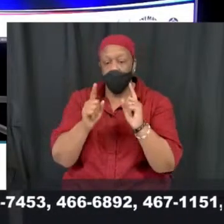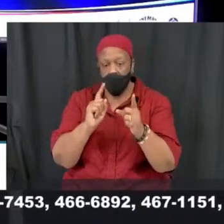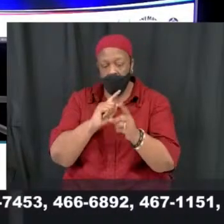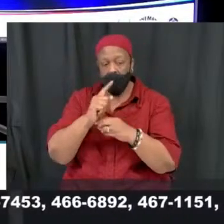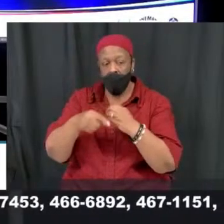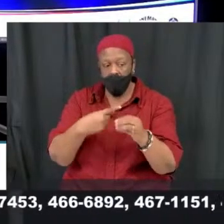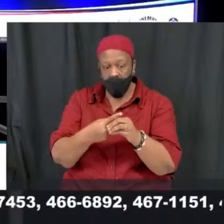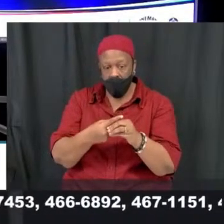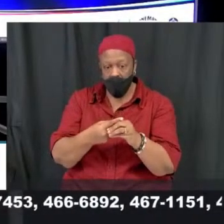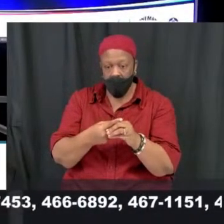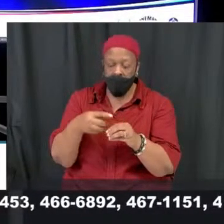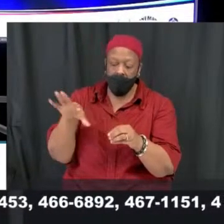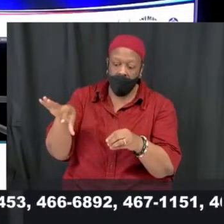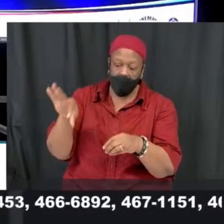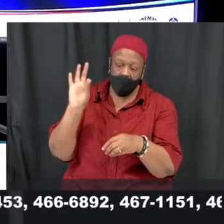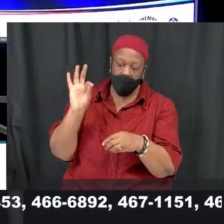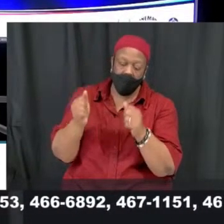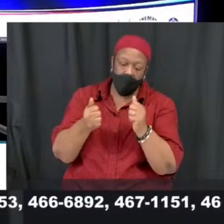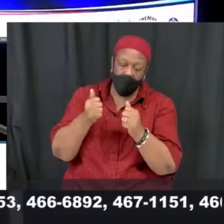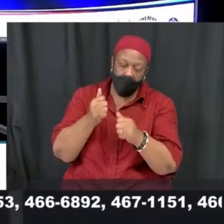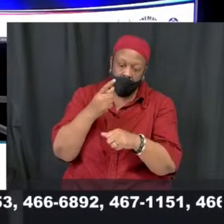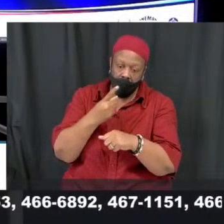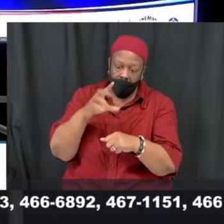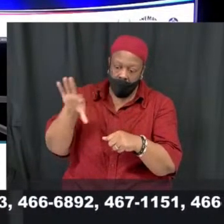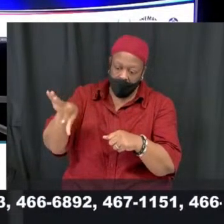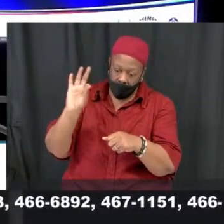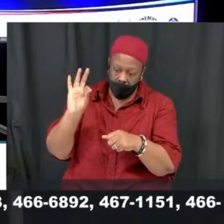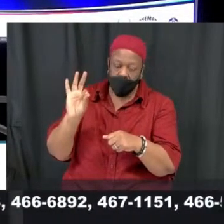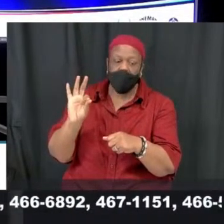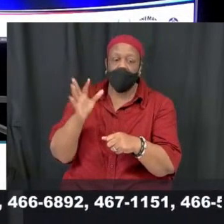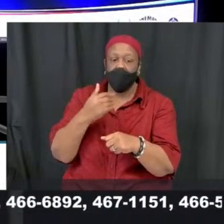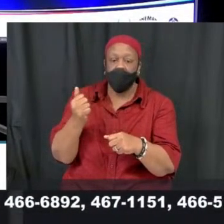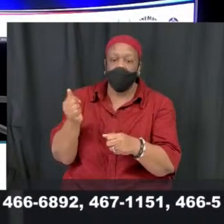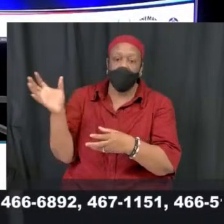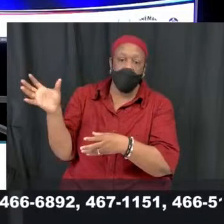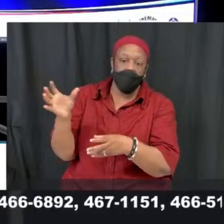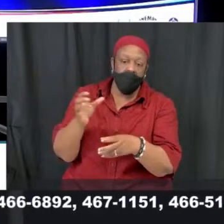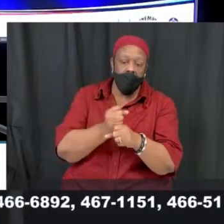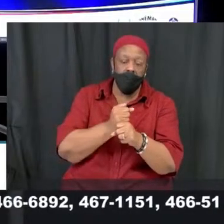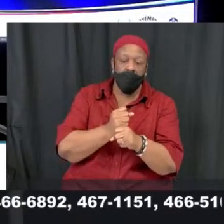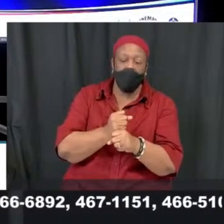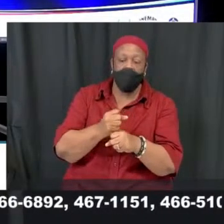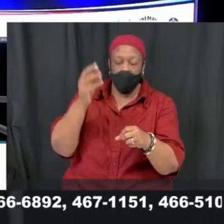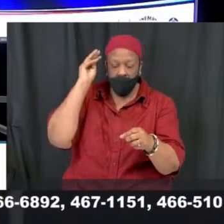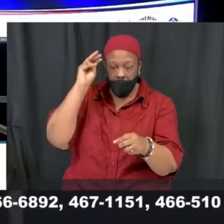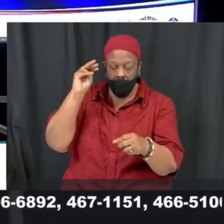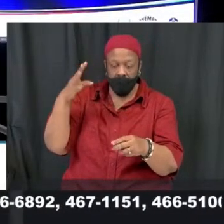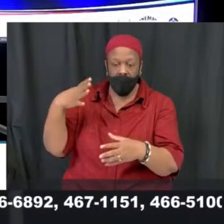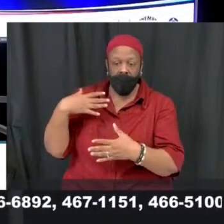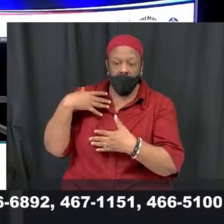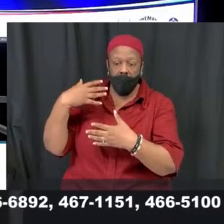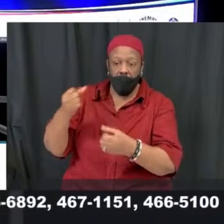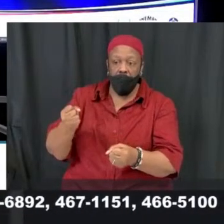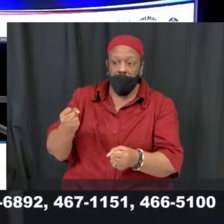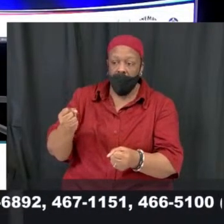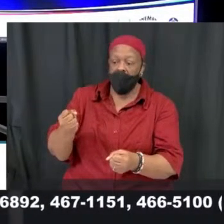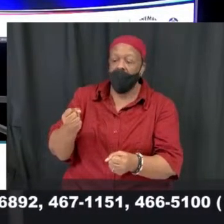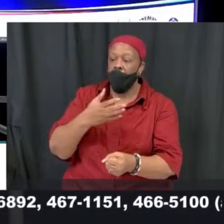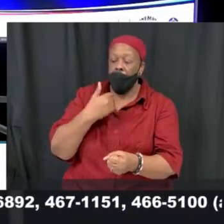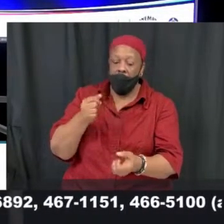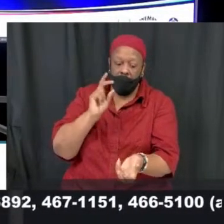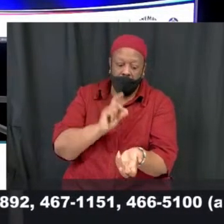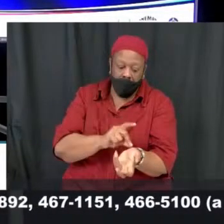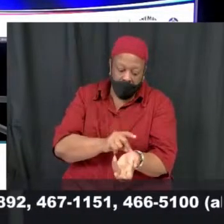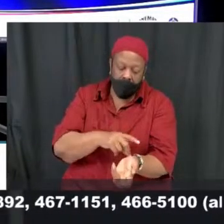even further, where the Ministry of Health made available a number of our doctors, nurses,